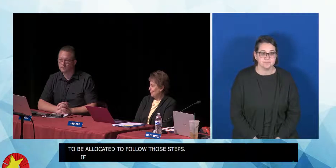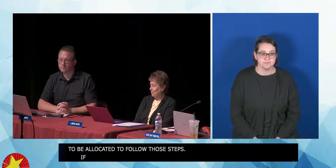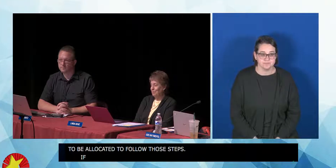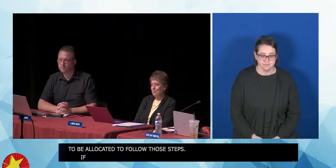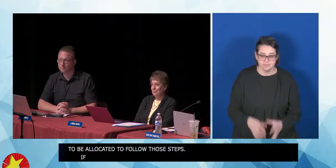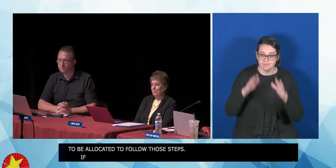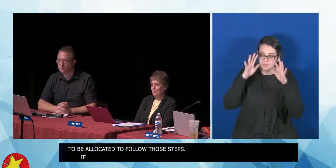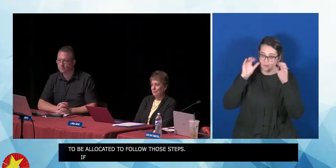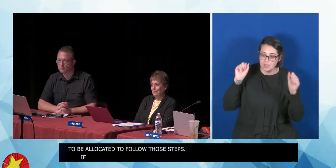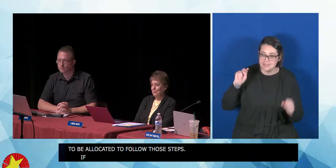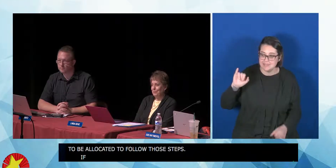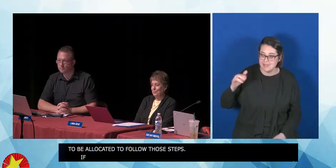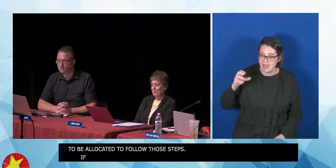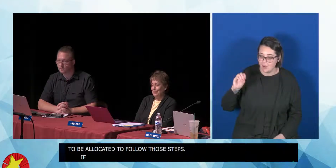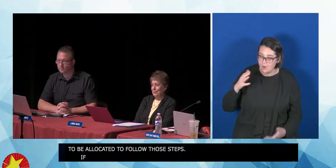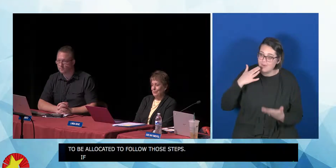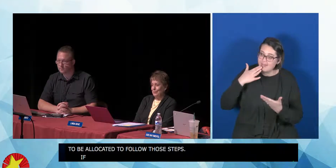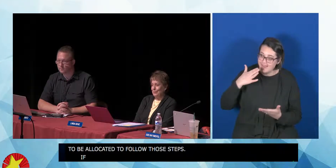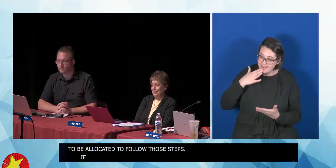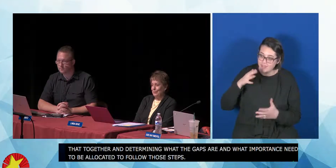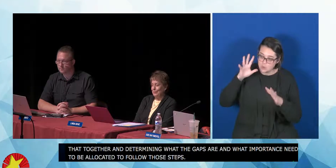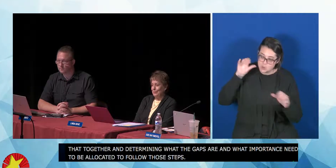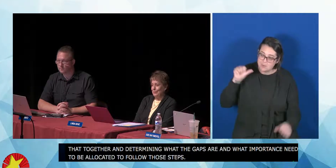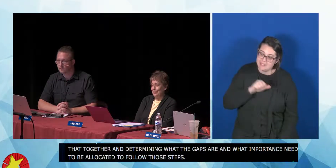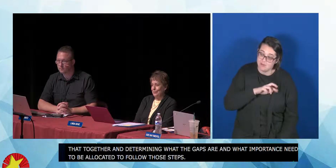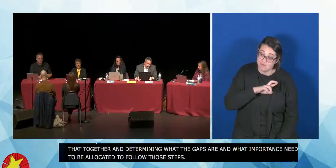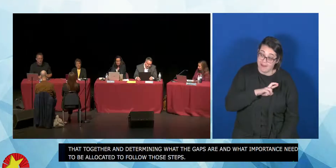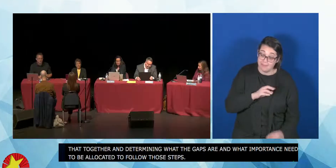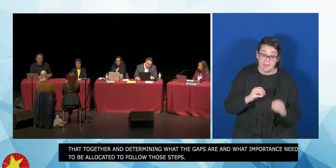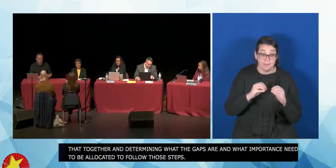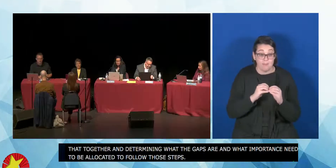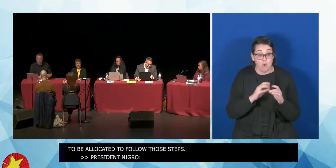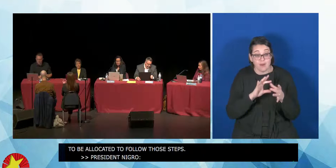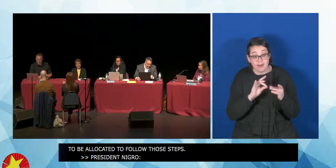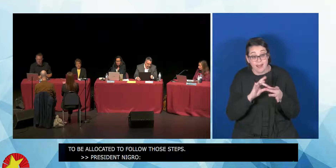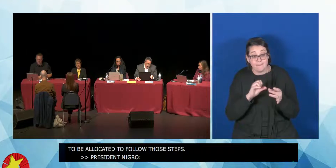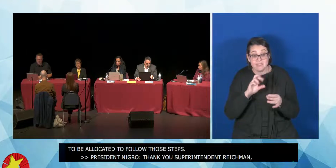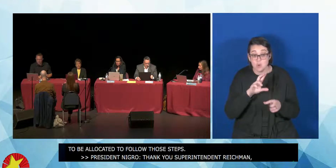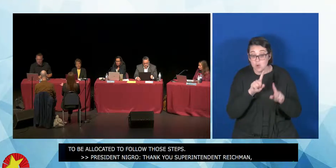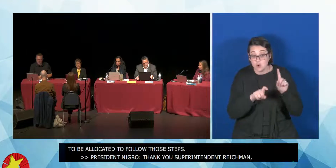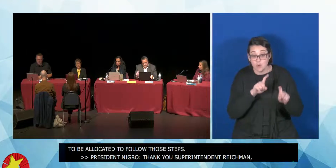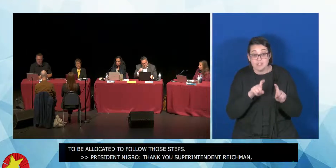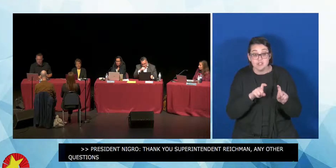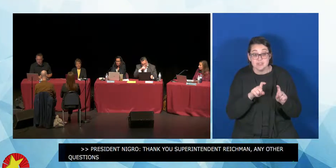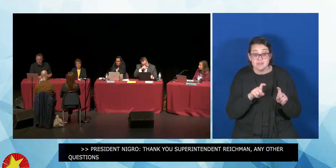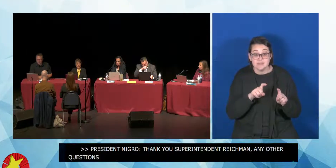Thank you, Superintendent Reichman. Are there any other questions or comments on this item?